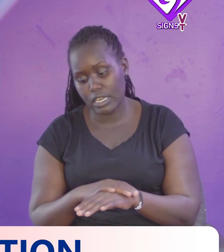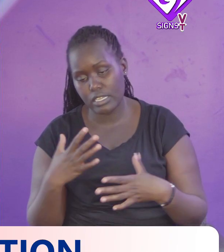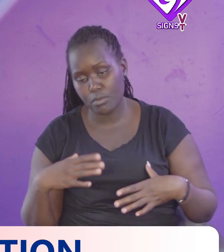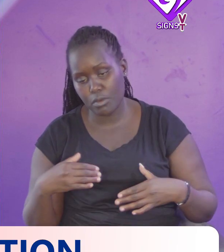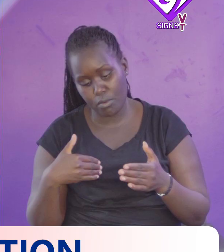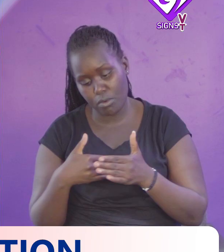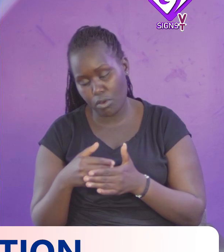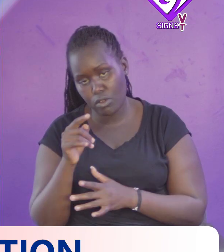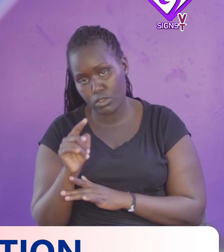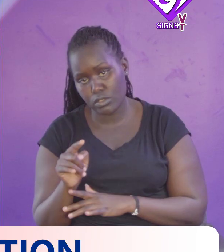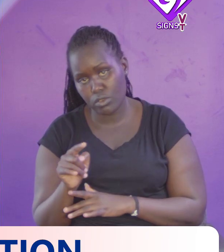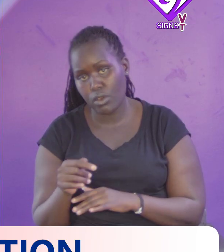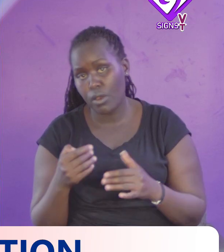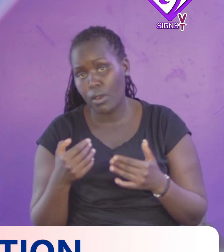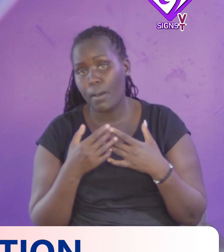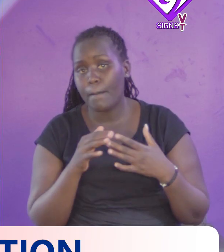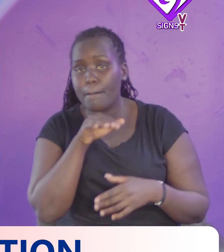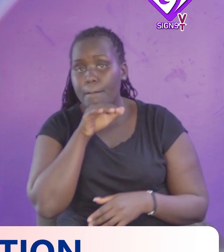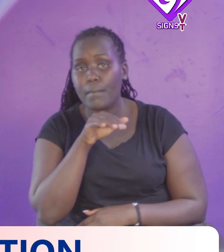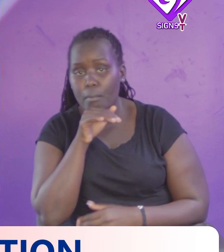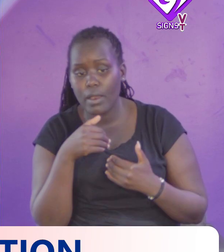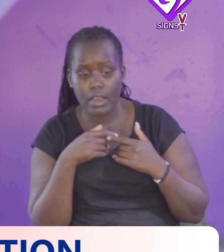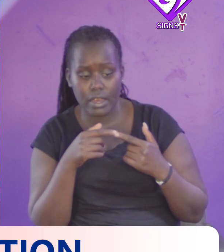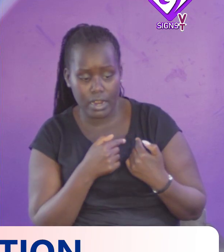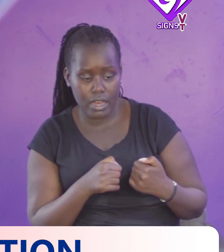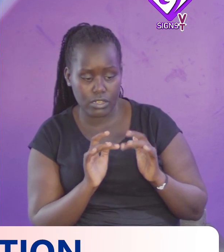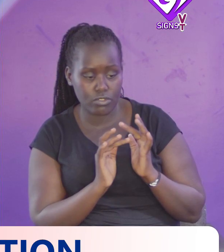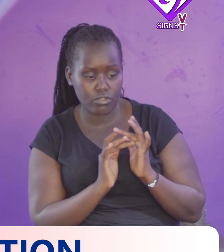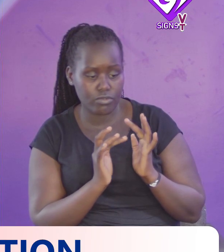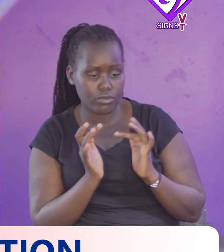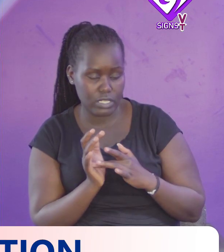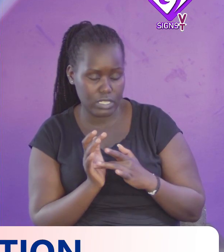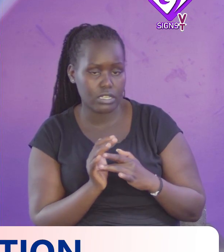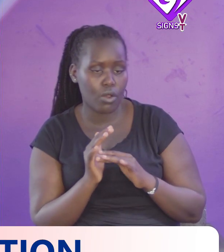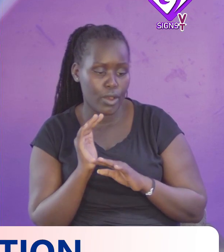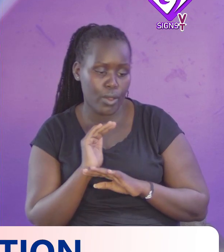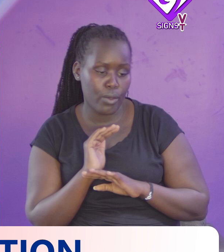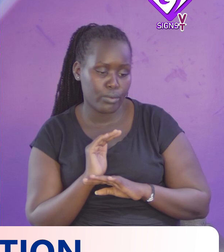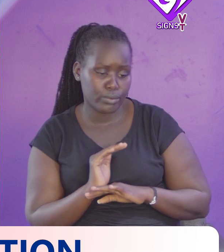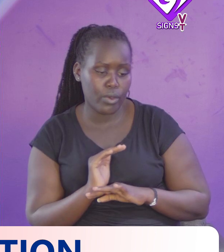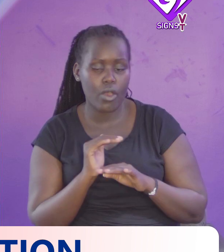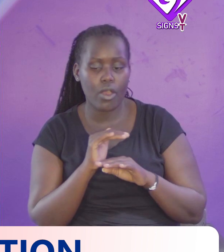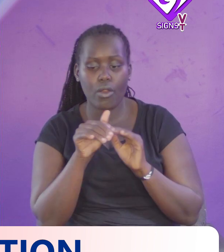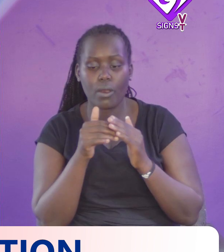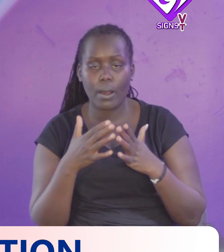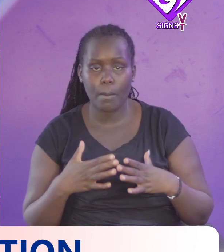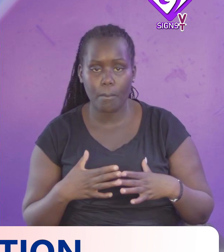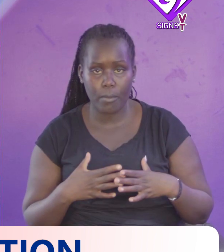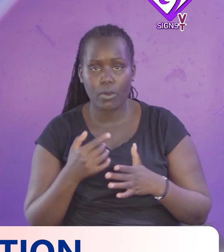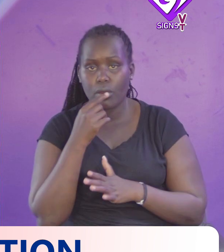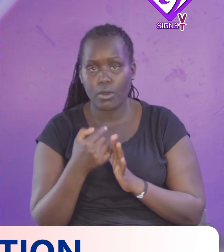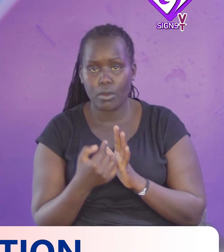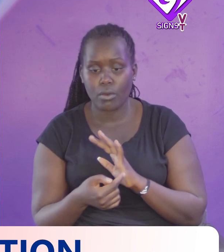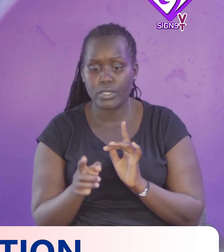saying Jesus, but Baba had a heart of Jesus. Very polite. And everybody, we are told that